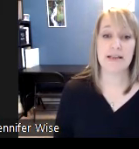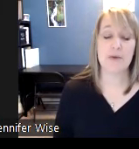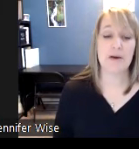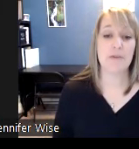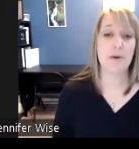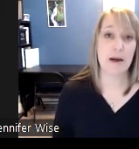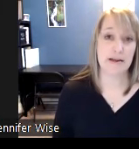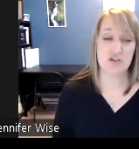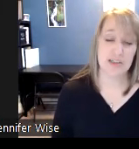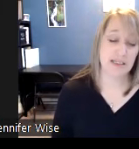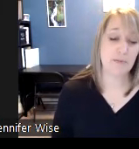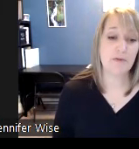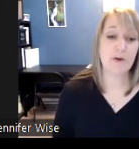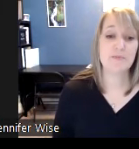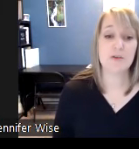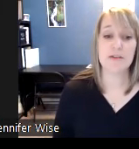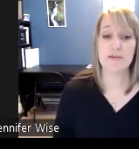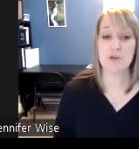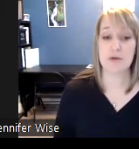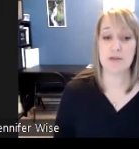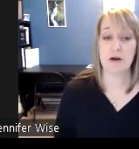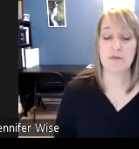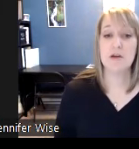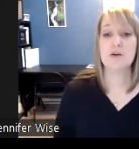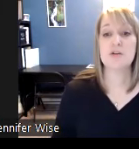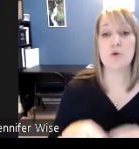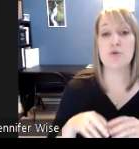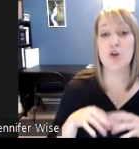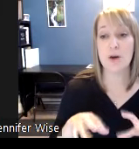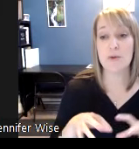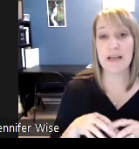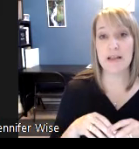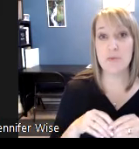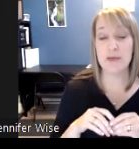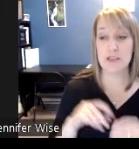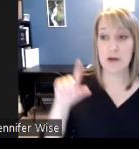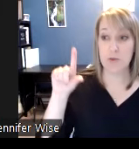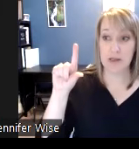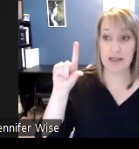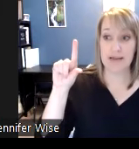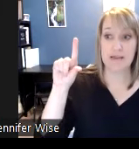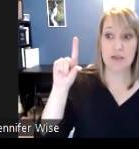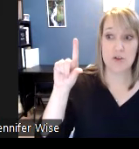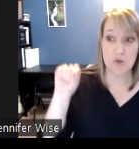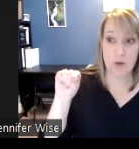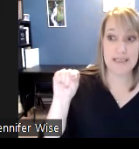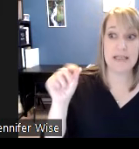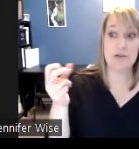shifts slightly away from your body, just like before. So for example, 2012. So not repeating the movement in 20 would look like